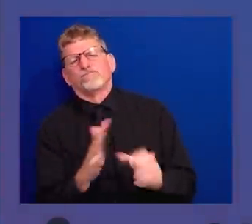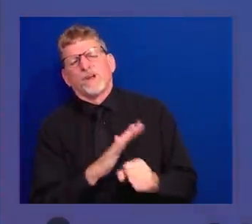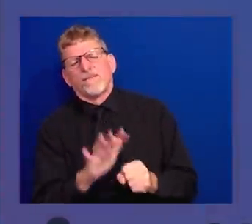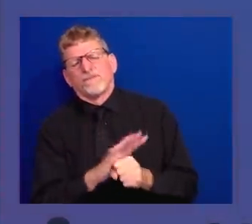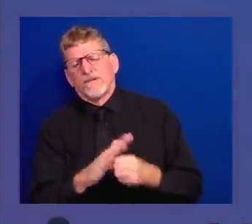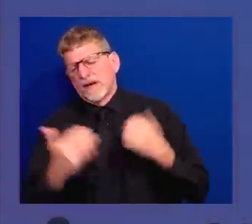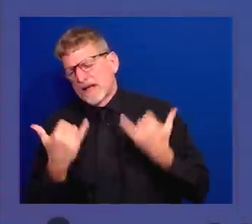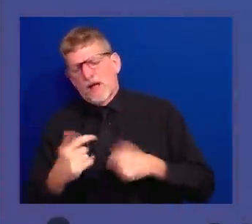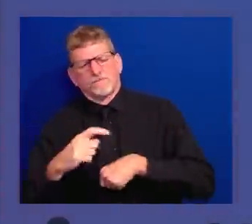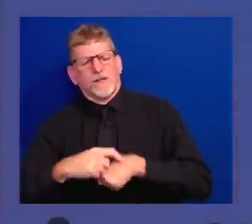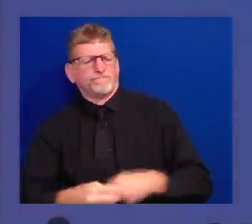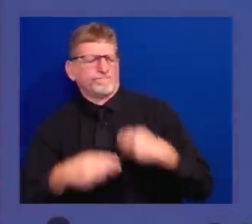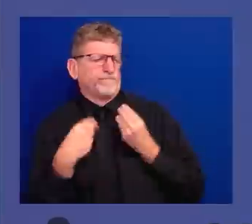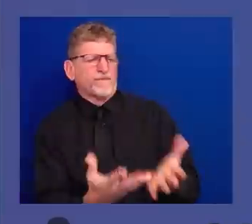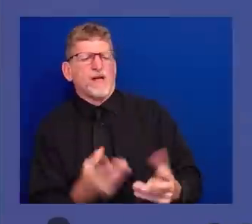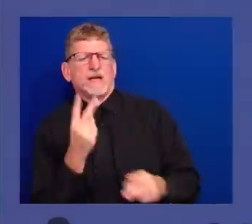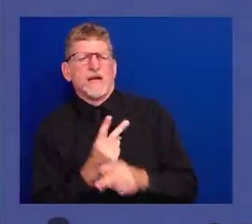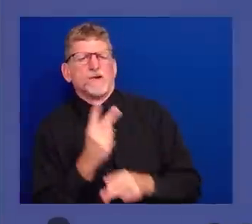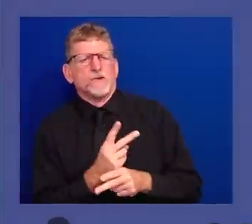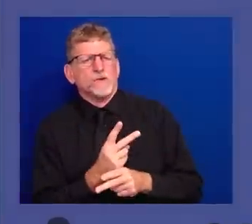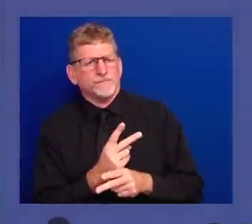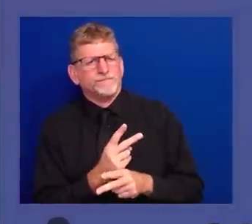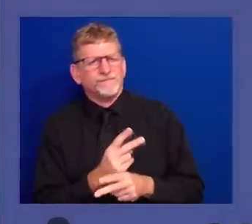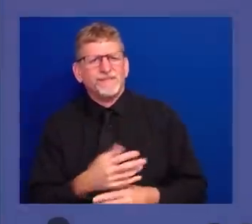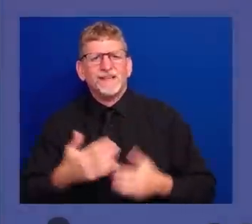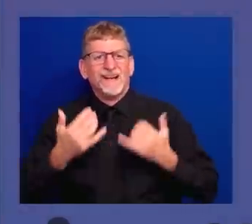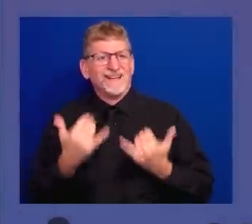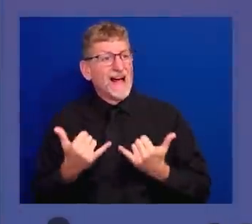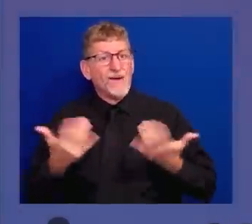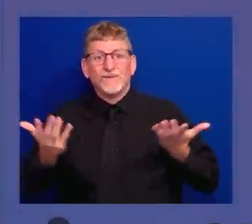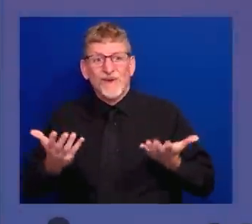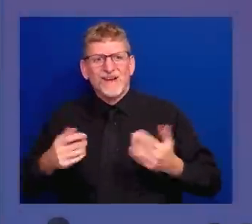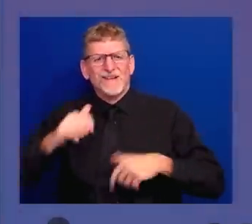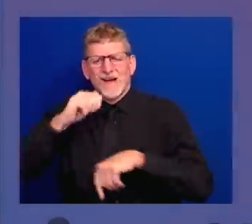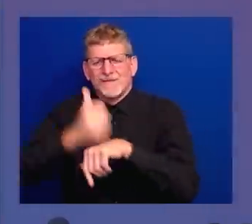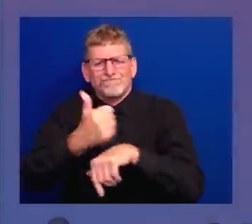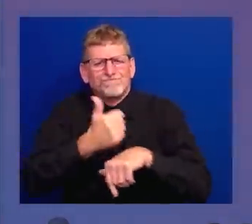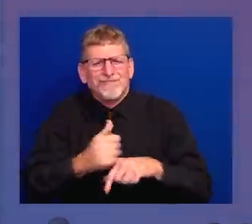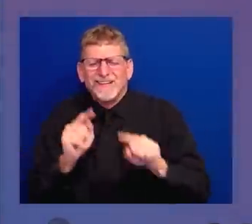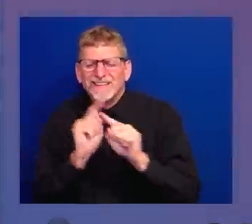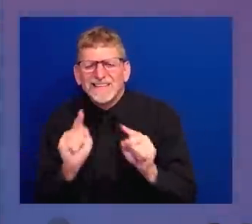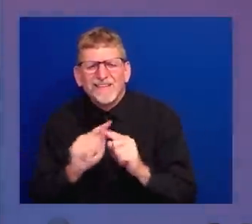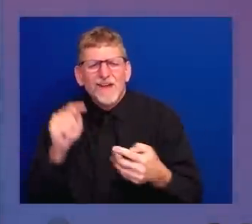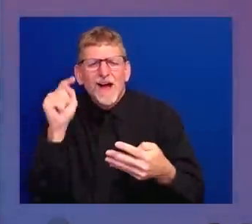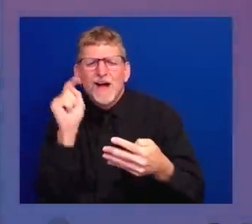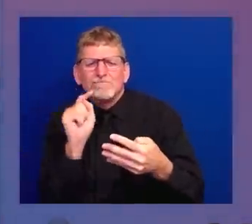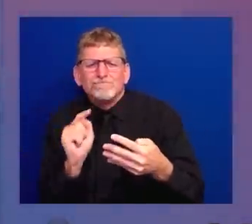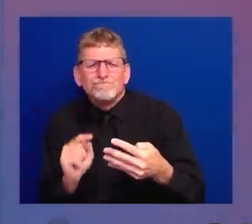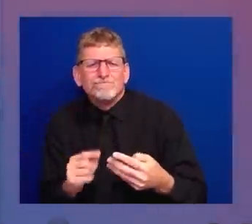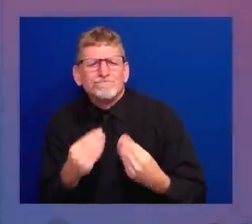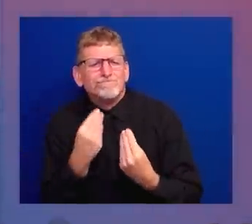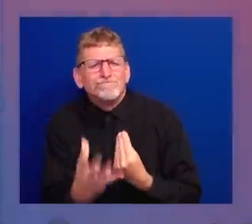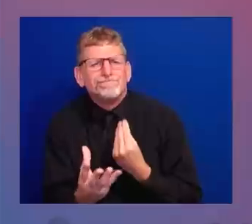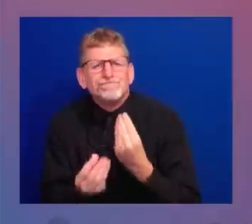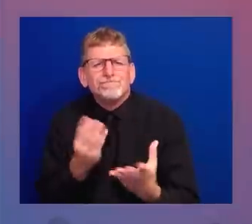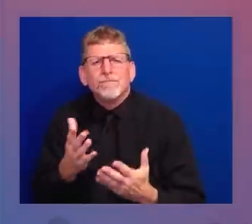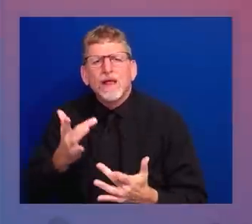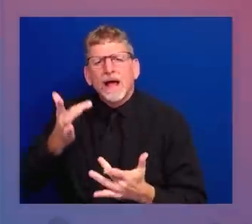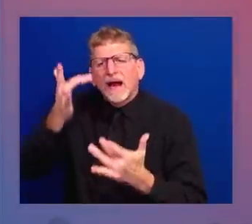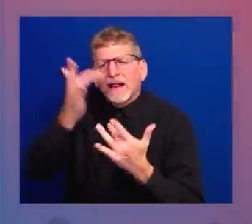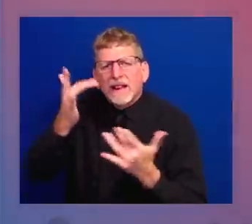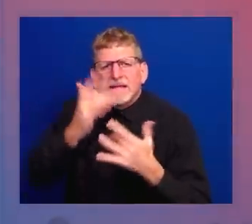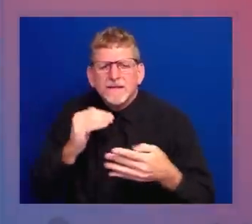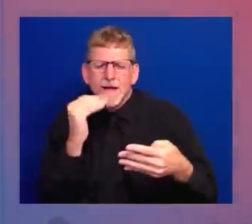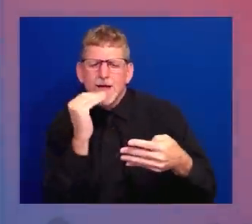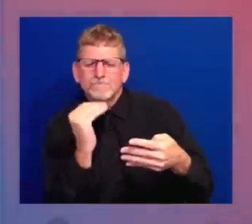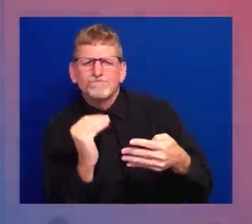of service connection for sinusitis, rhinitis, and asthma. We've announced our intent to propose a new rule